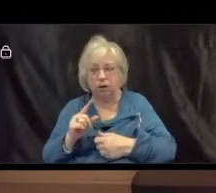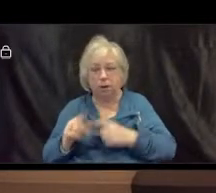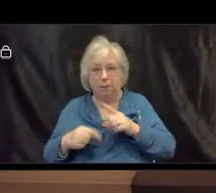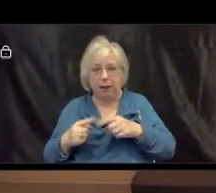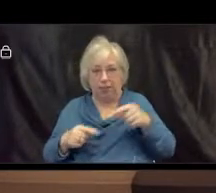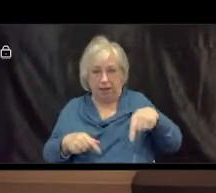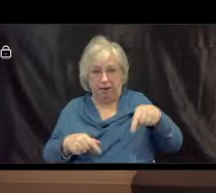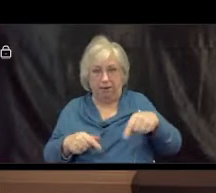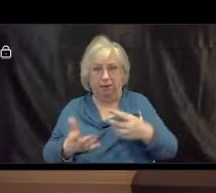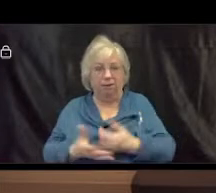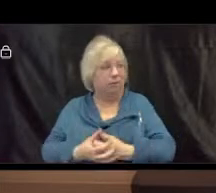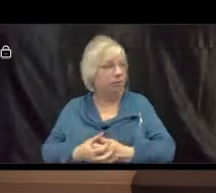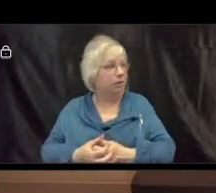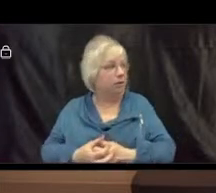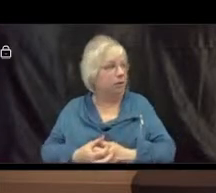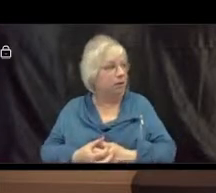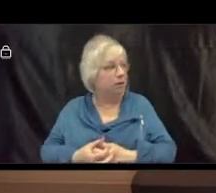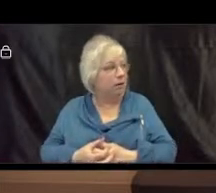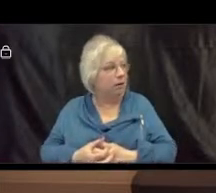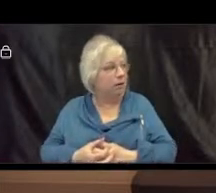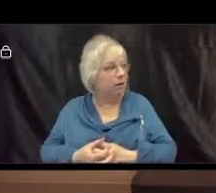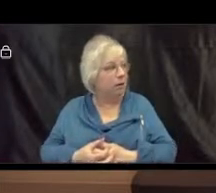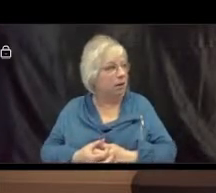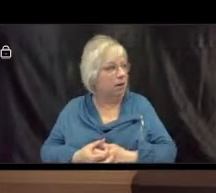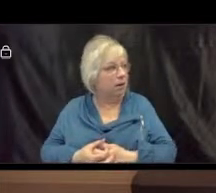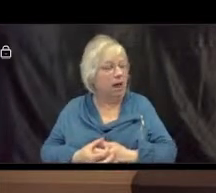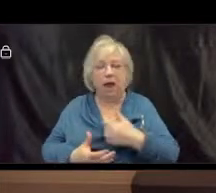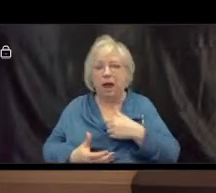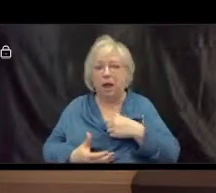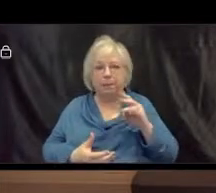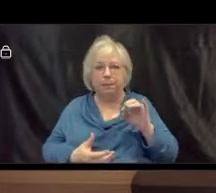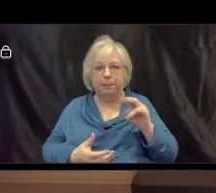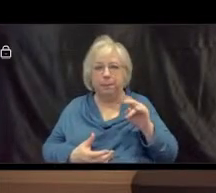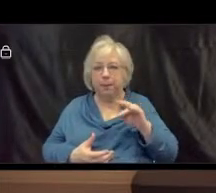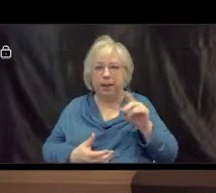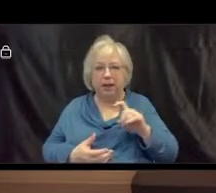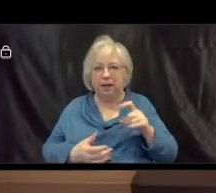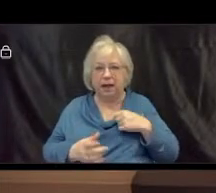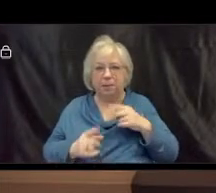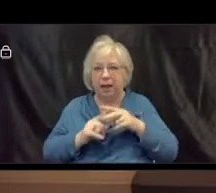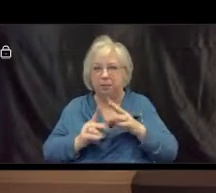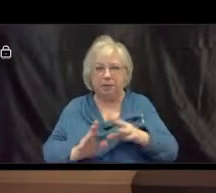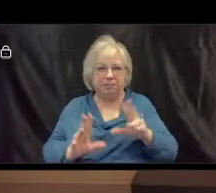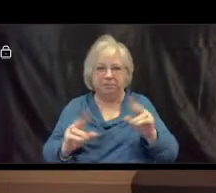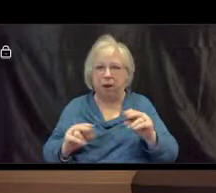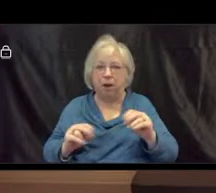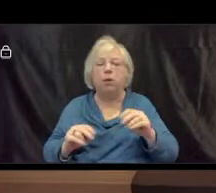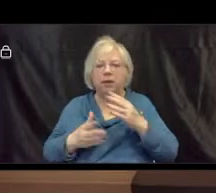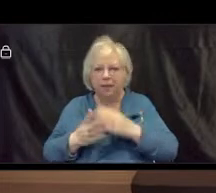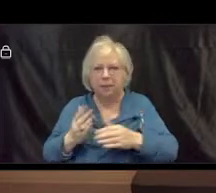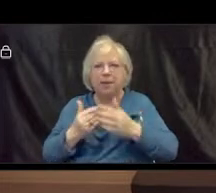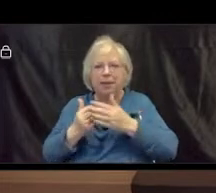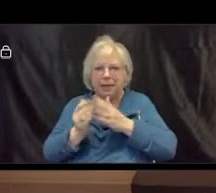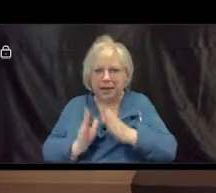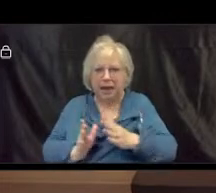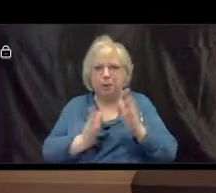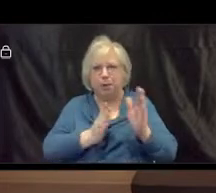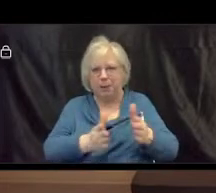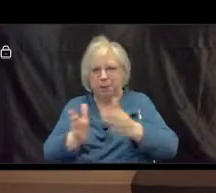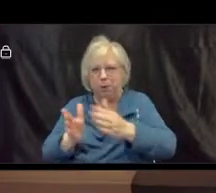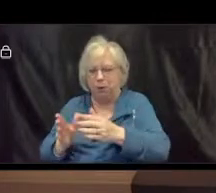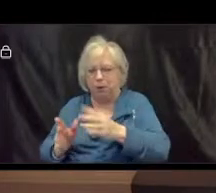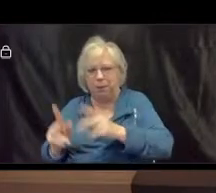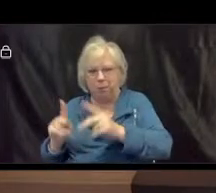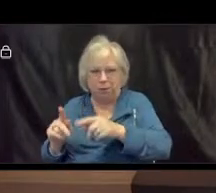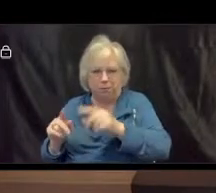matter? Introduce yourself first. My name is Herman Jimenez, and no, I have not. I've spoken with some of the neighbors, but not directly to the